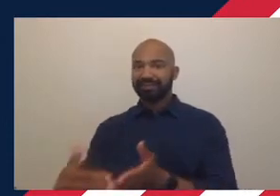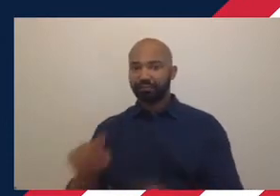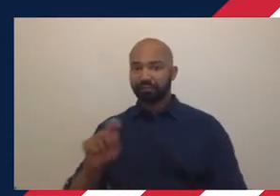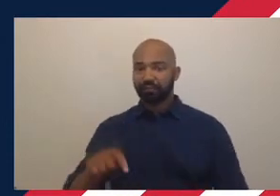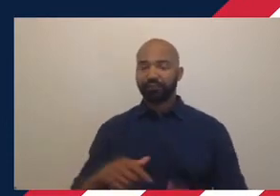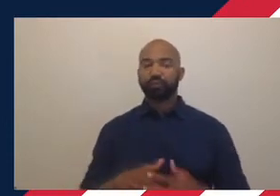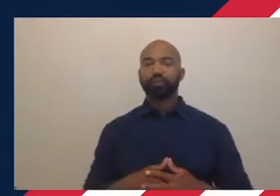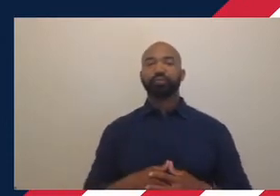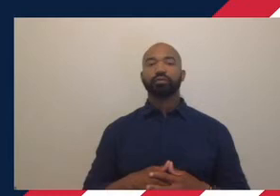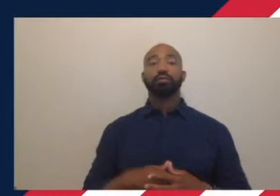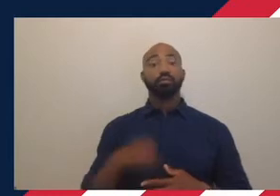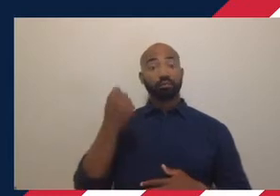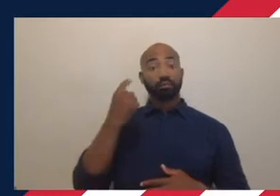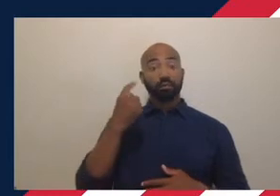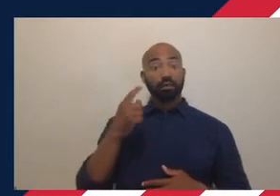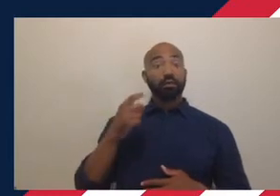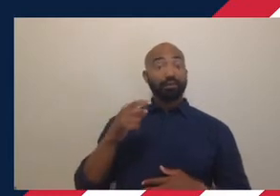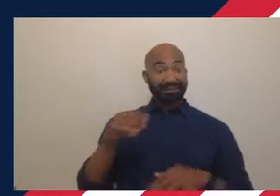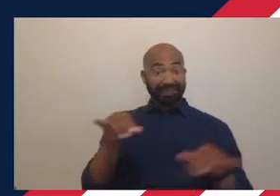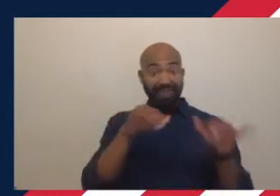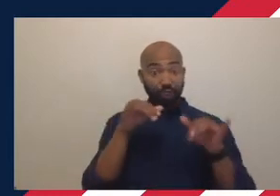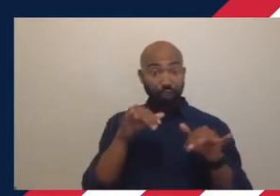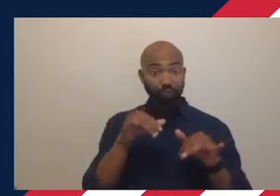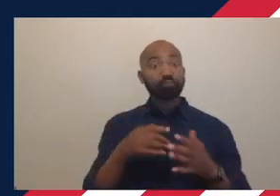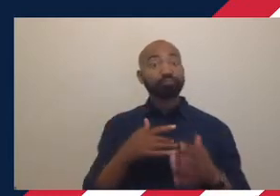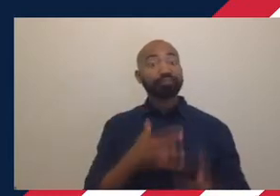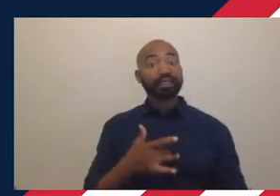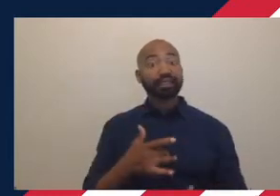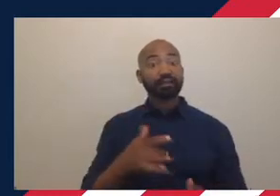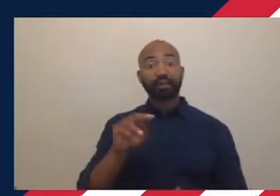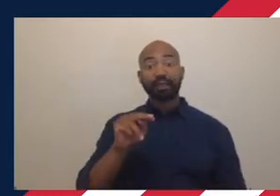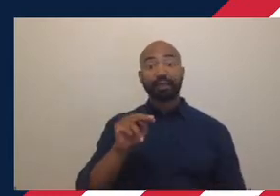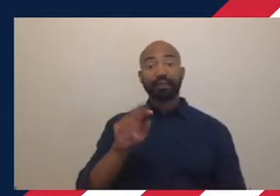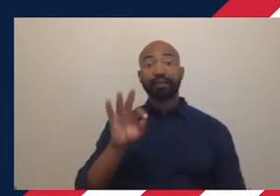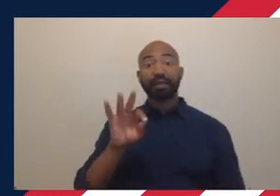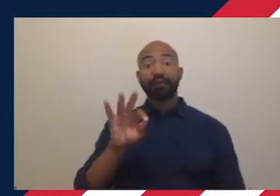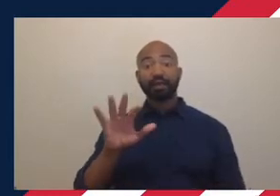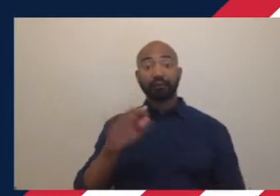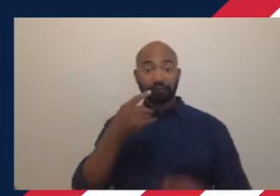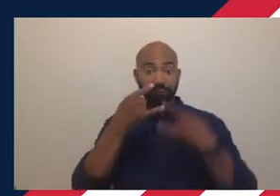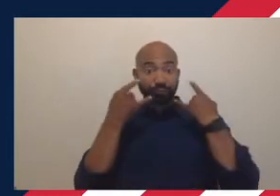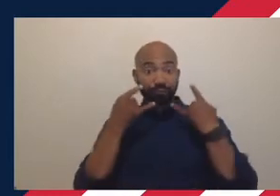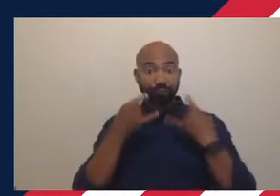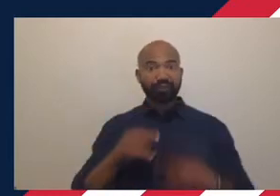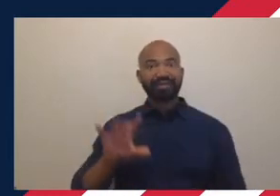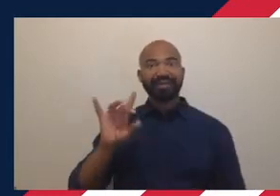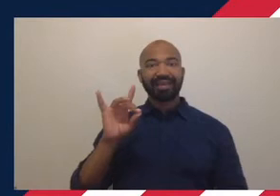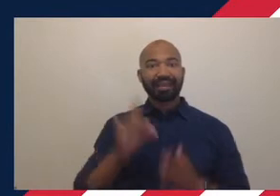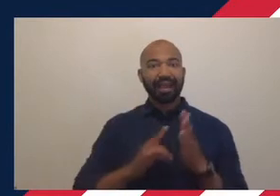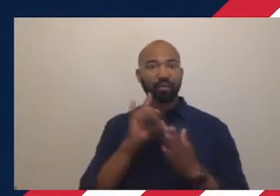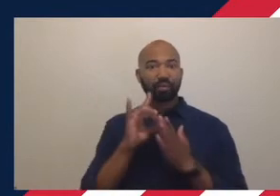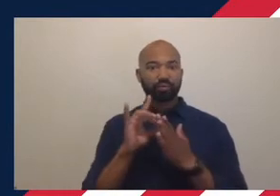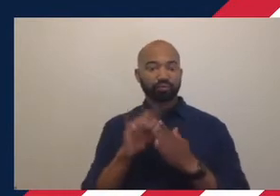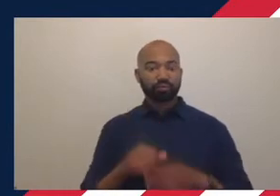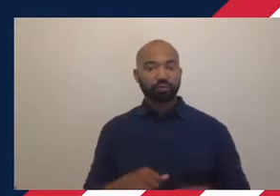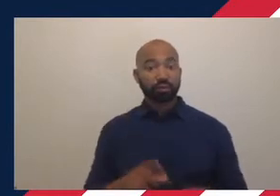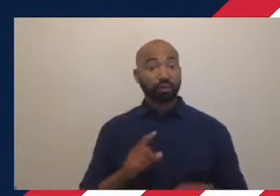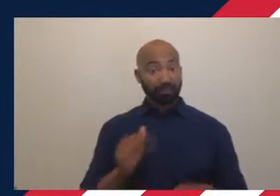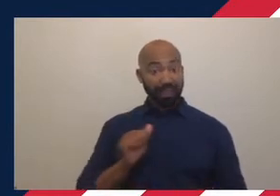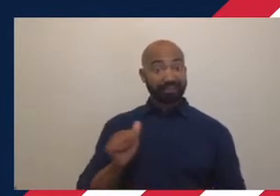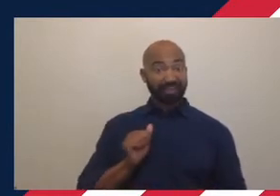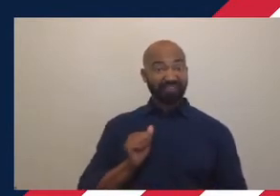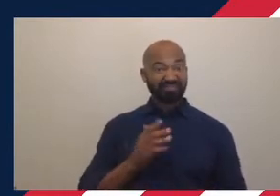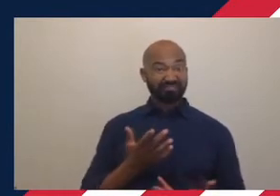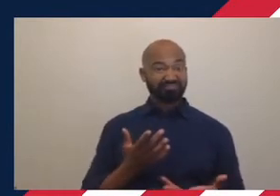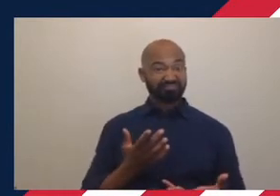the standard for N95 is about 8 hours, but a lot of, including myself, a lot of my coworkers were using the same mask up to a